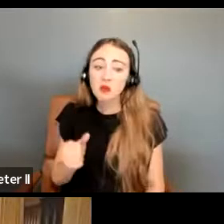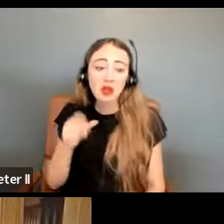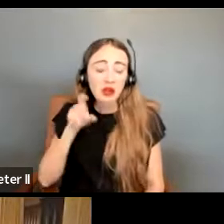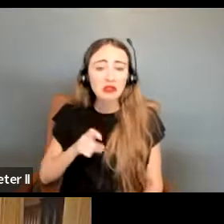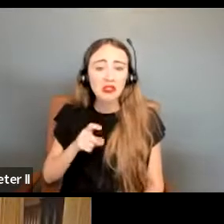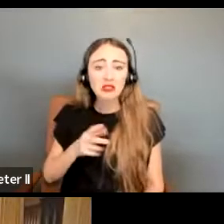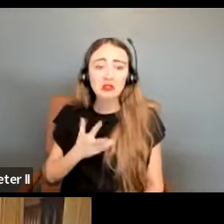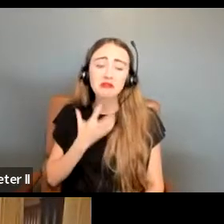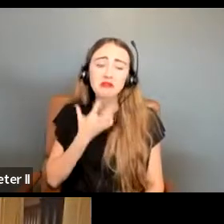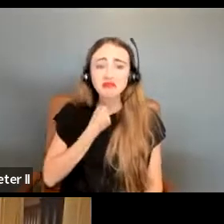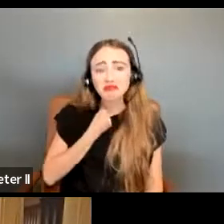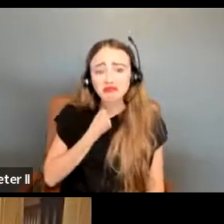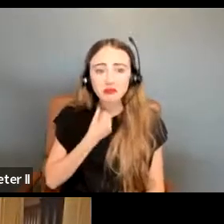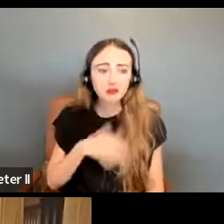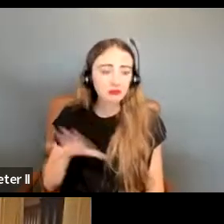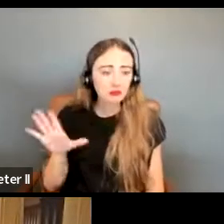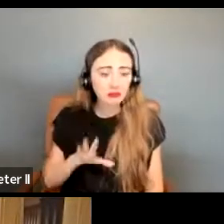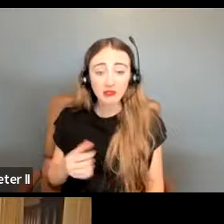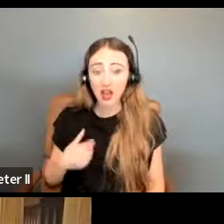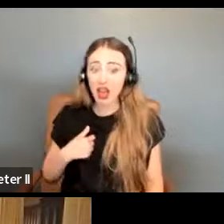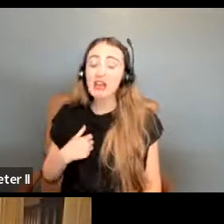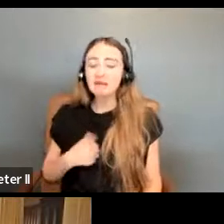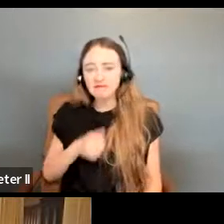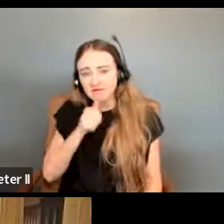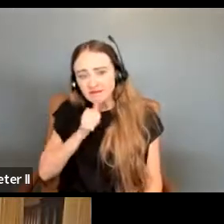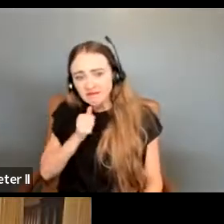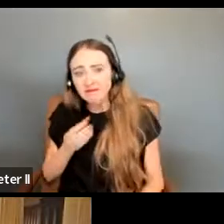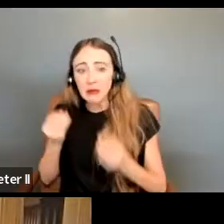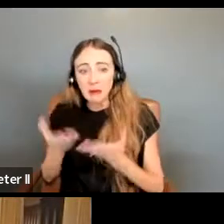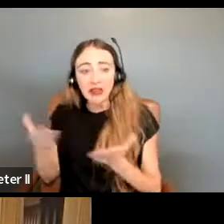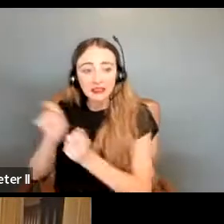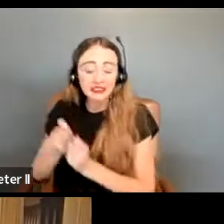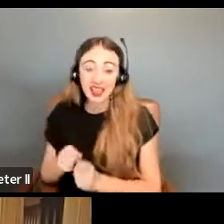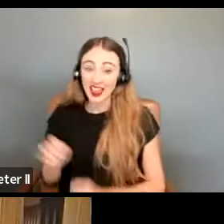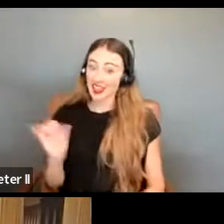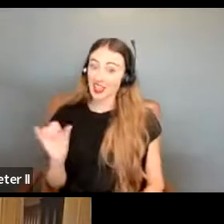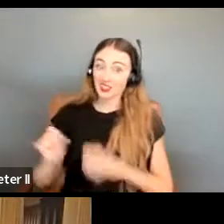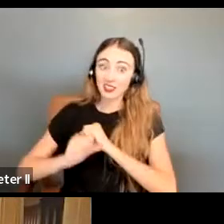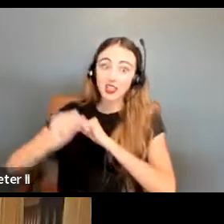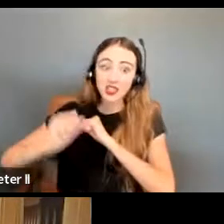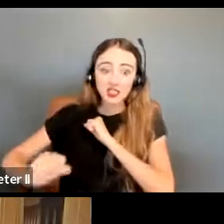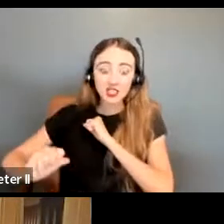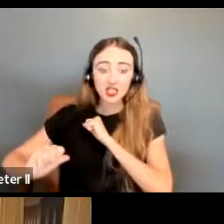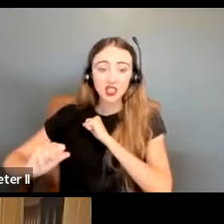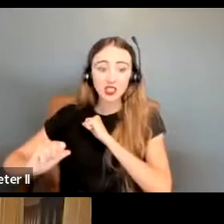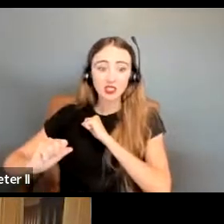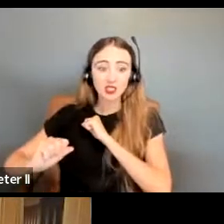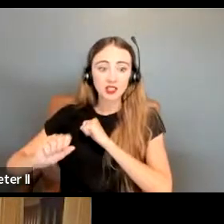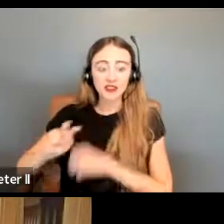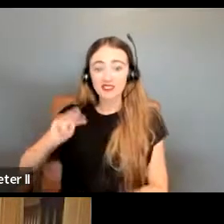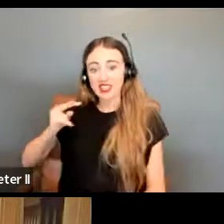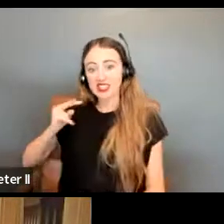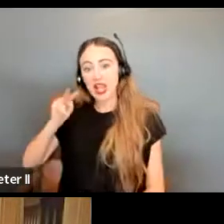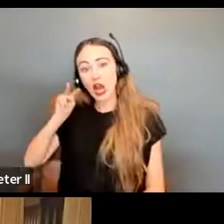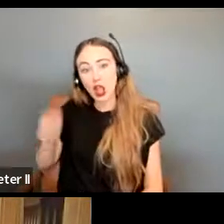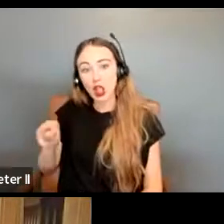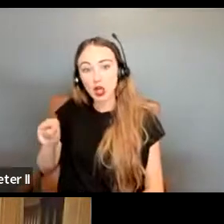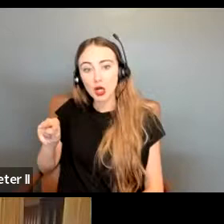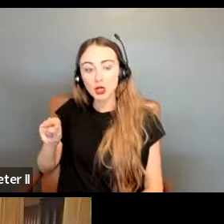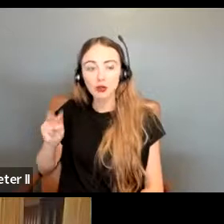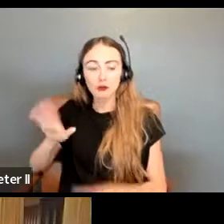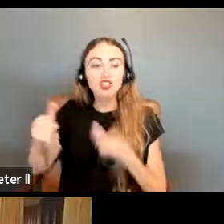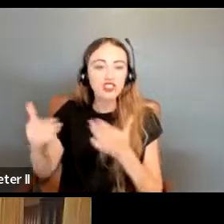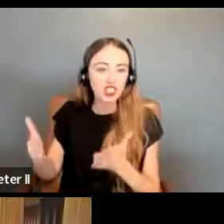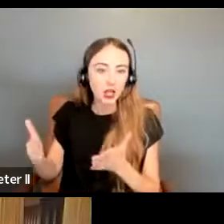swallow everything. I did swallow many things. In particular, I don't like the extension of the, second look